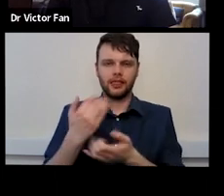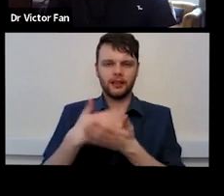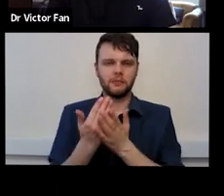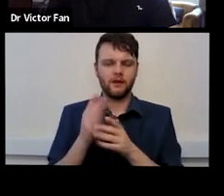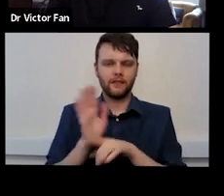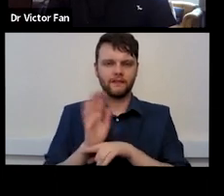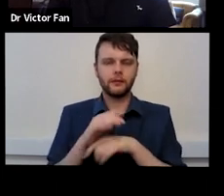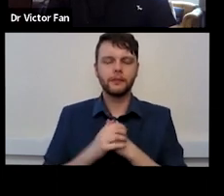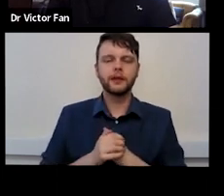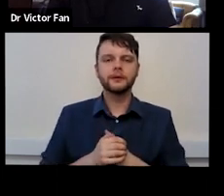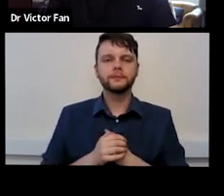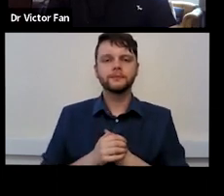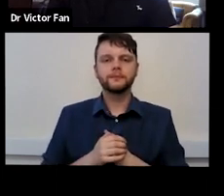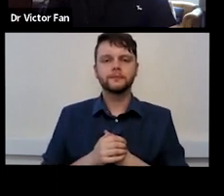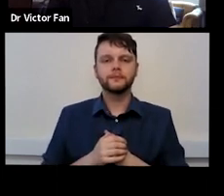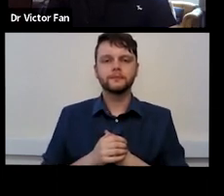film,